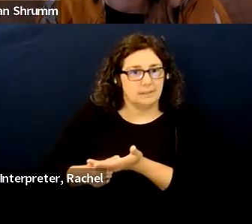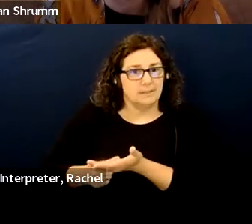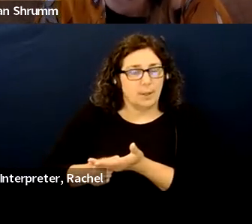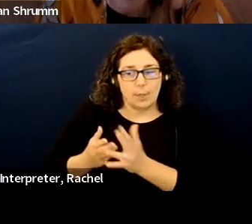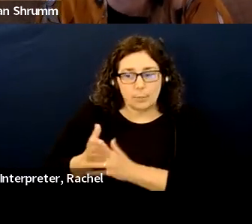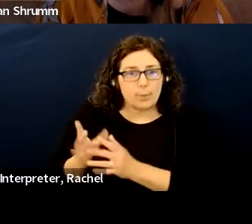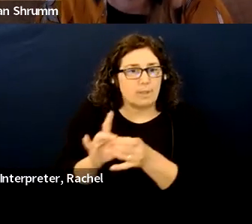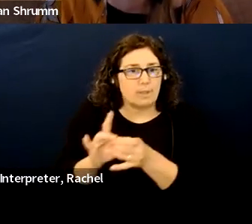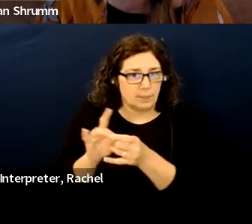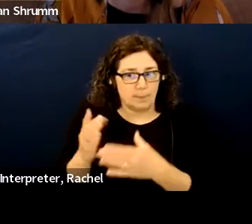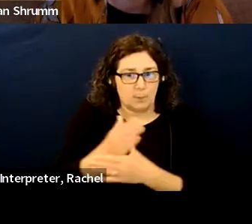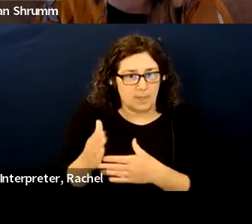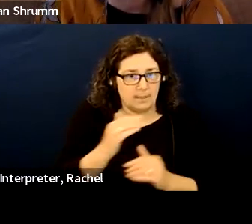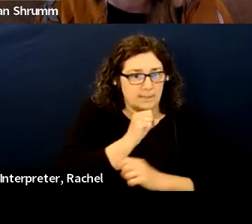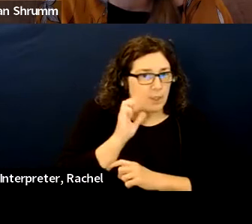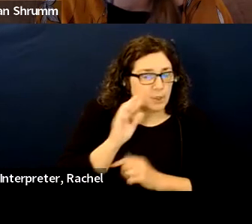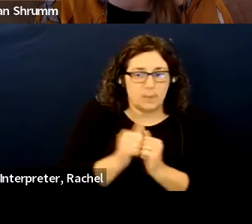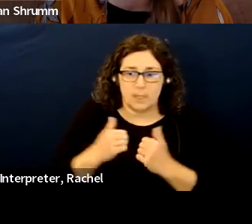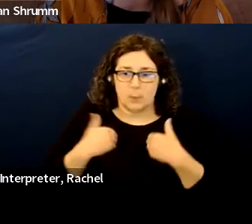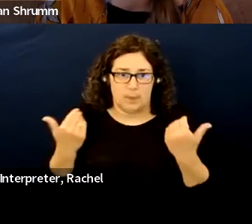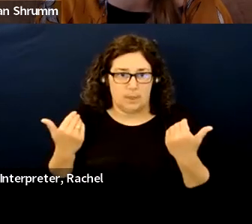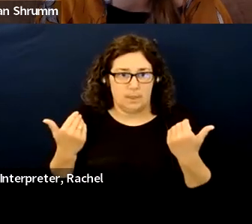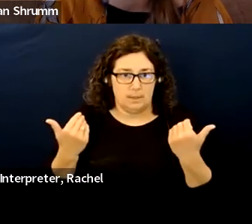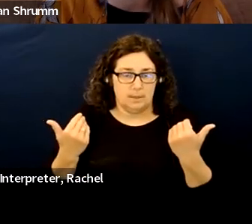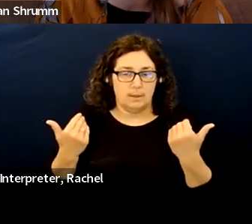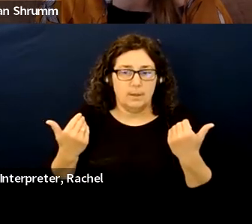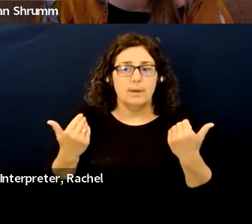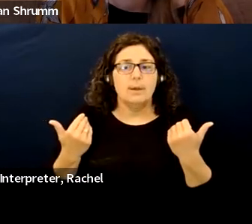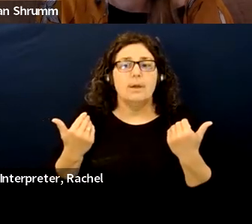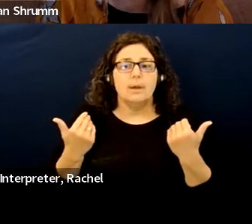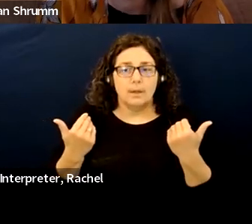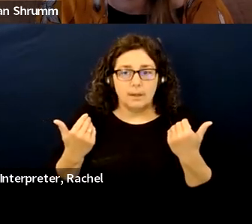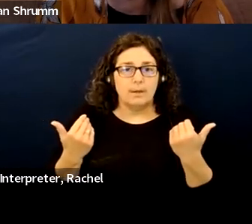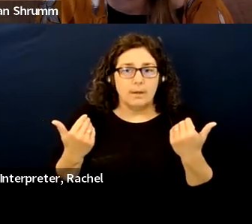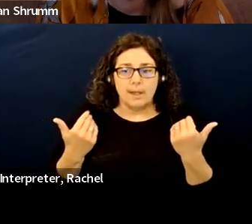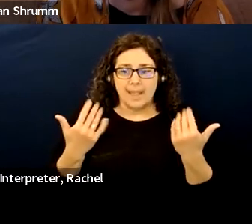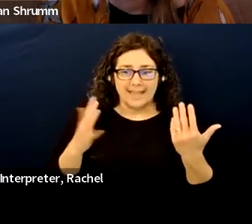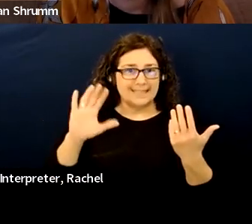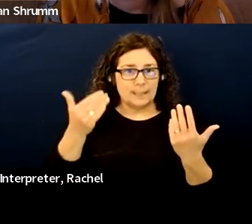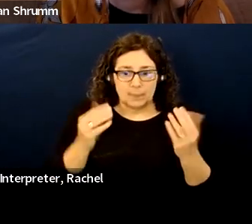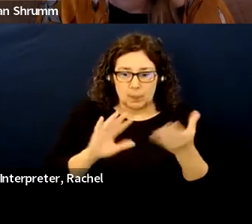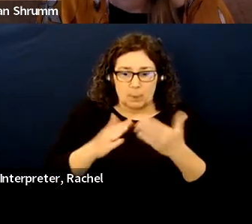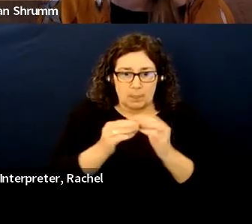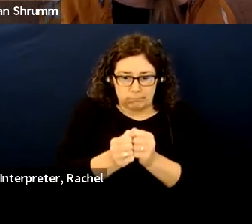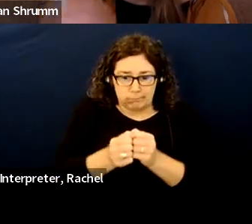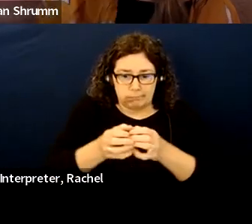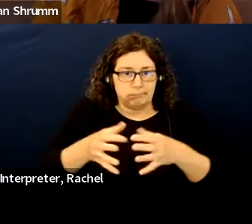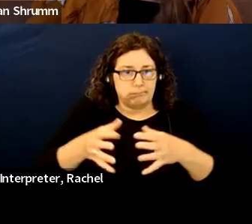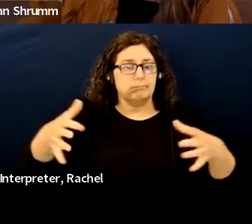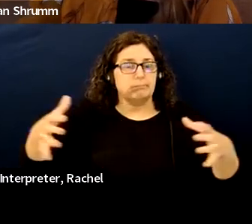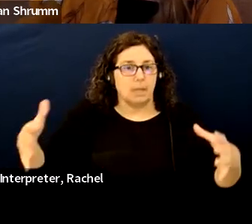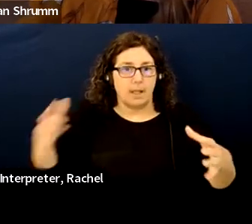the relationships. And through that, there's a sense of growing community that will